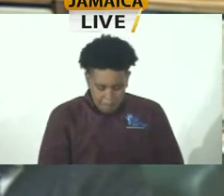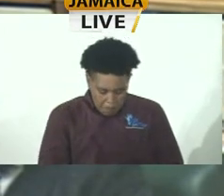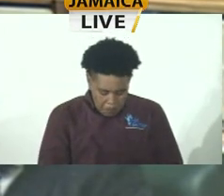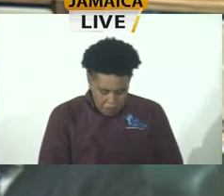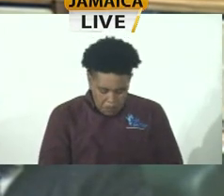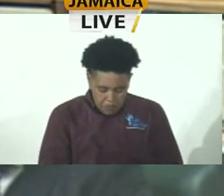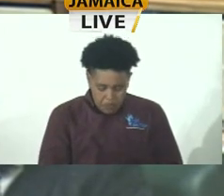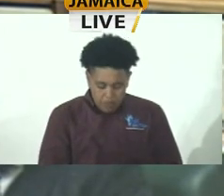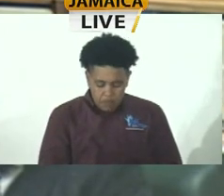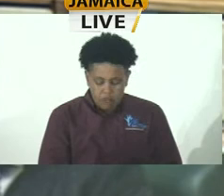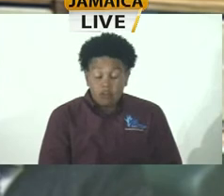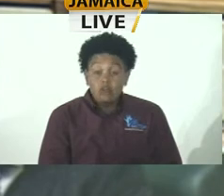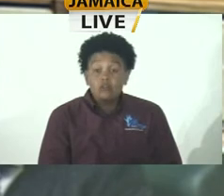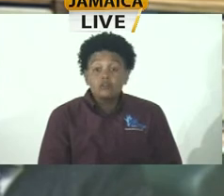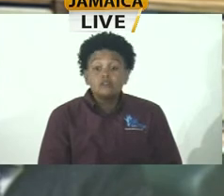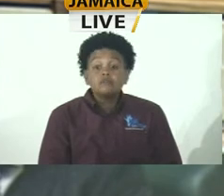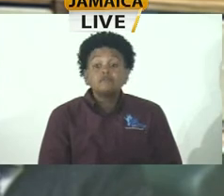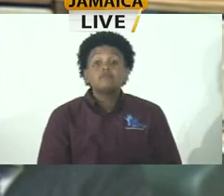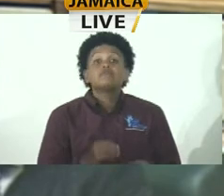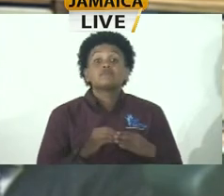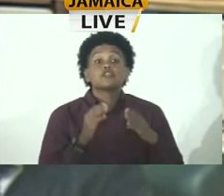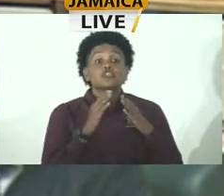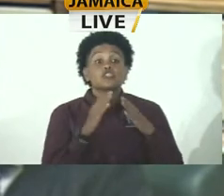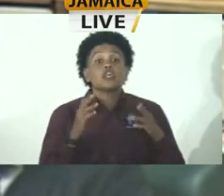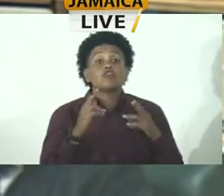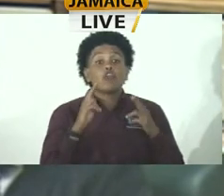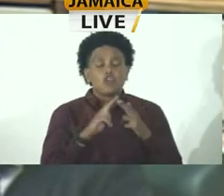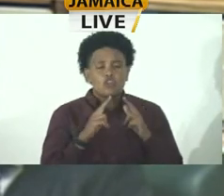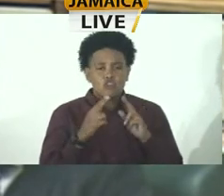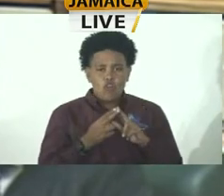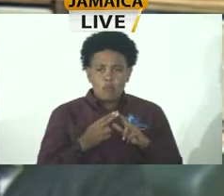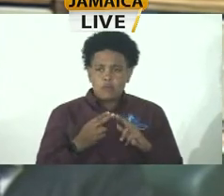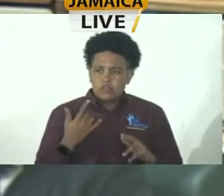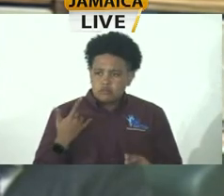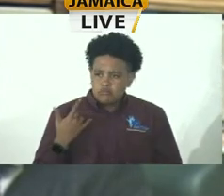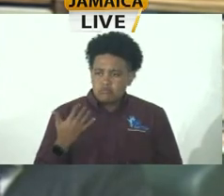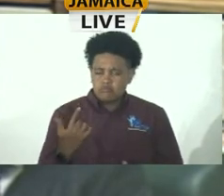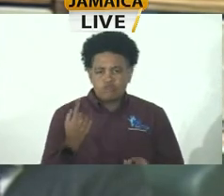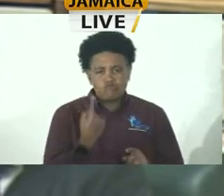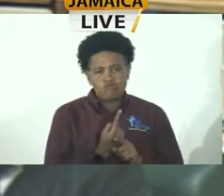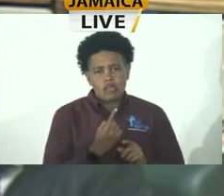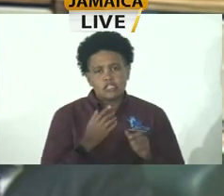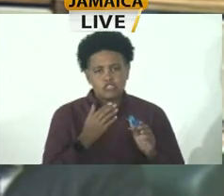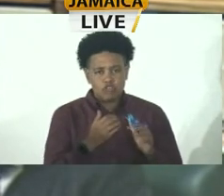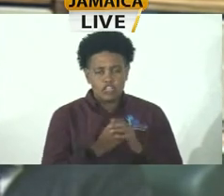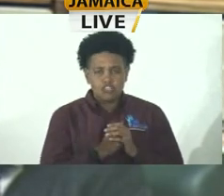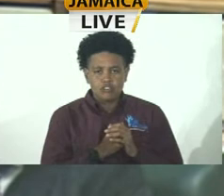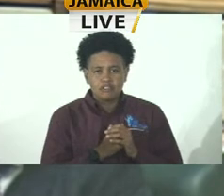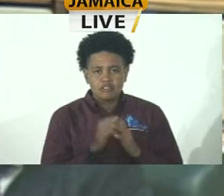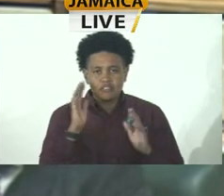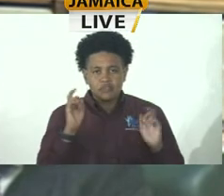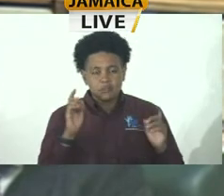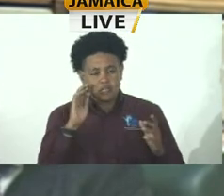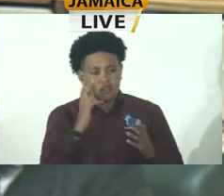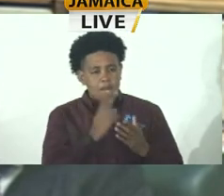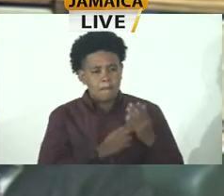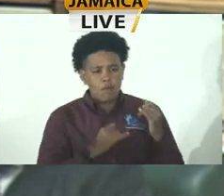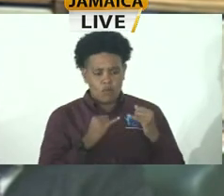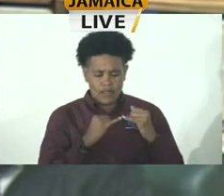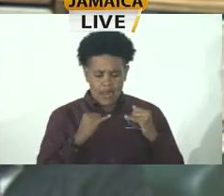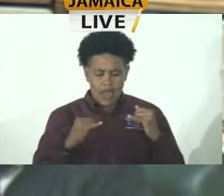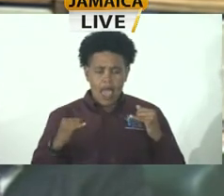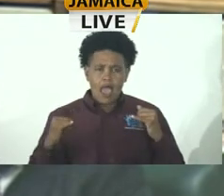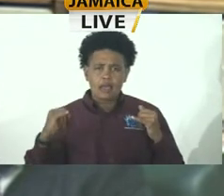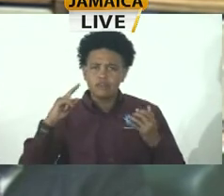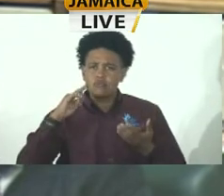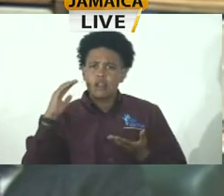general the numbers are trending in the right direction madam speaker both lines are trending downwards